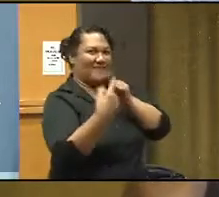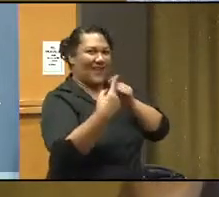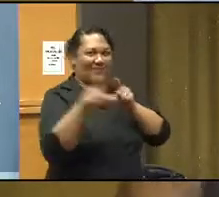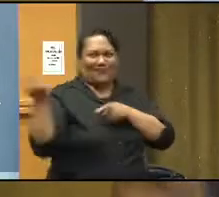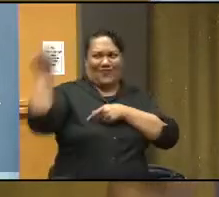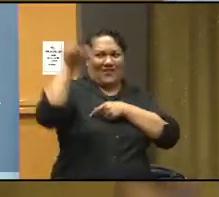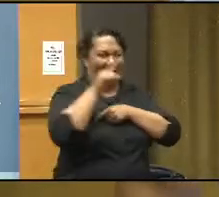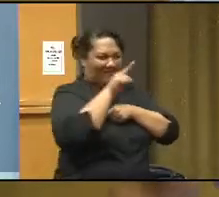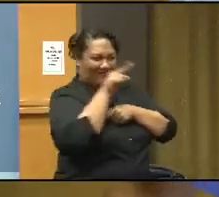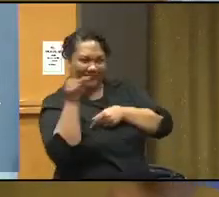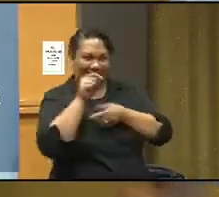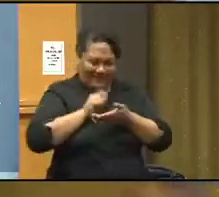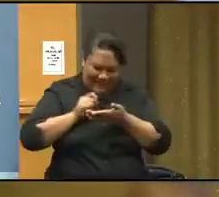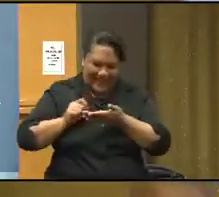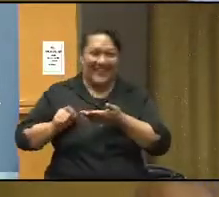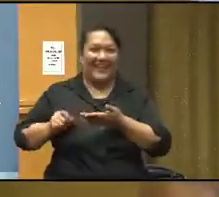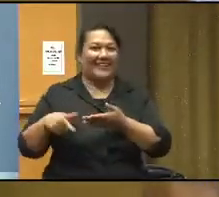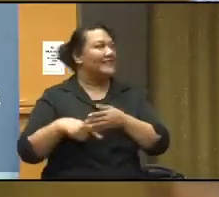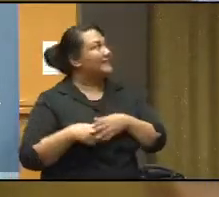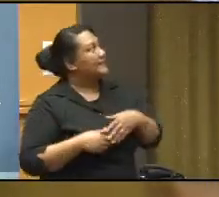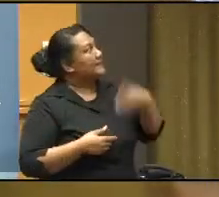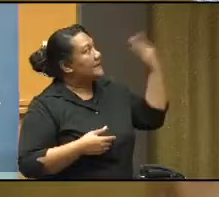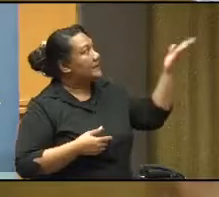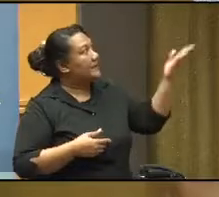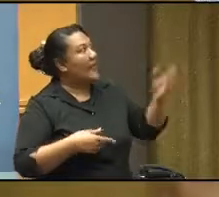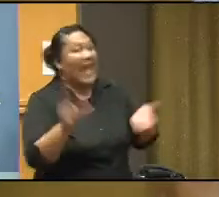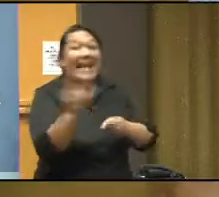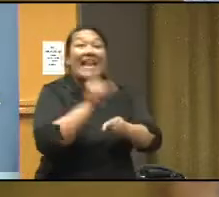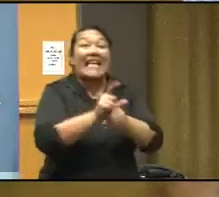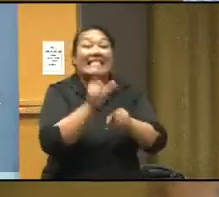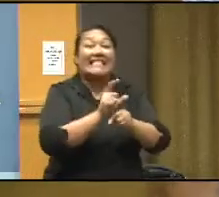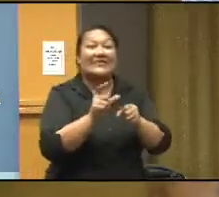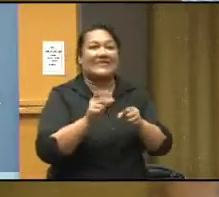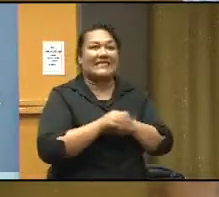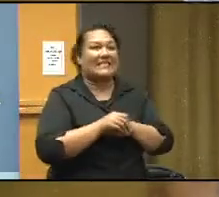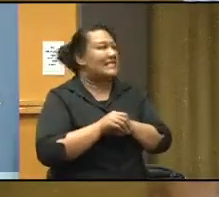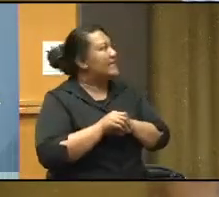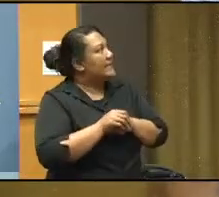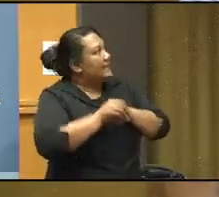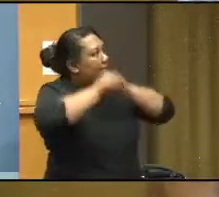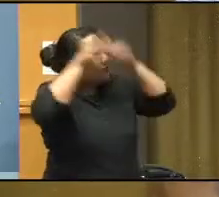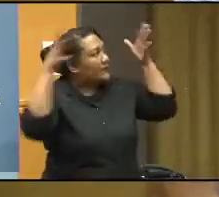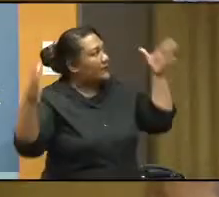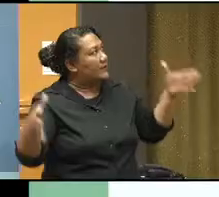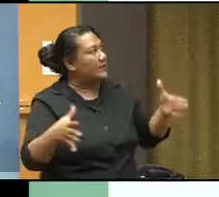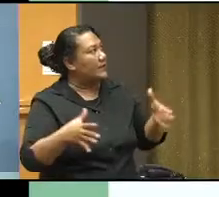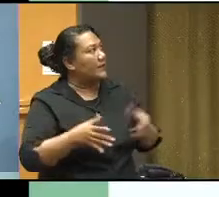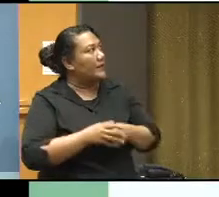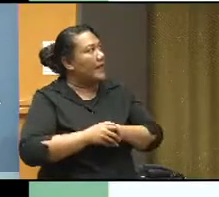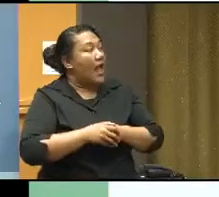talked about it, entrepreneurship and creative ideas during my lectures, etc. And in terms